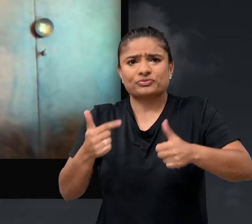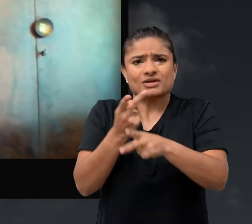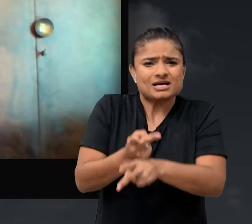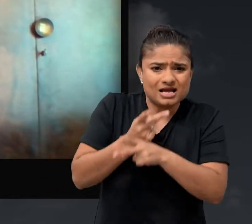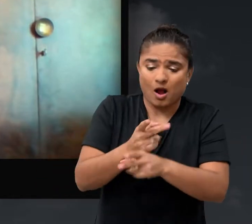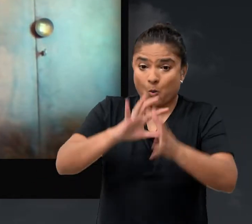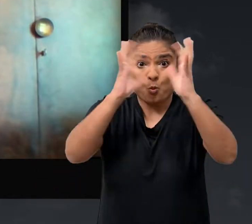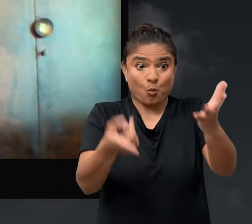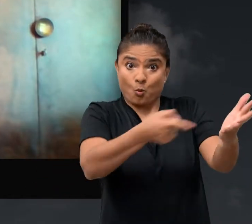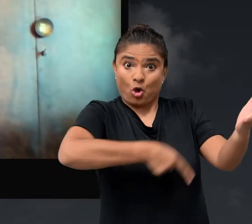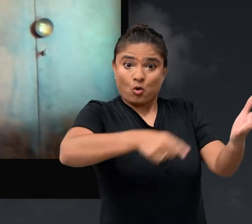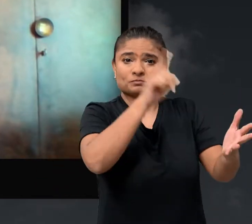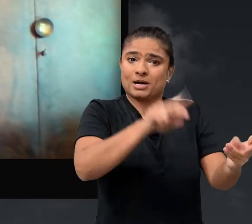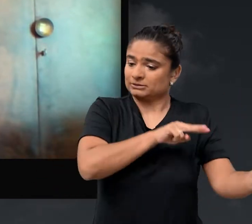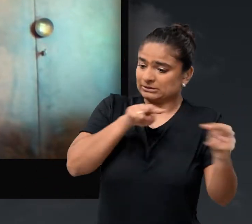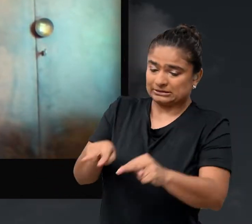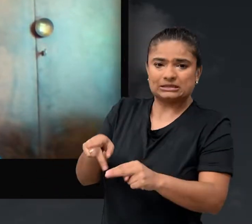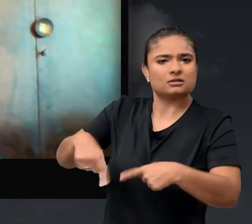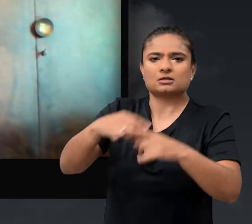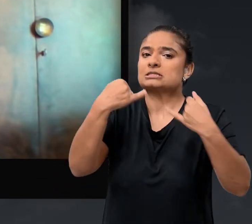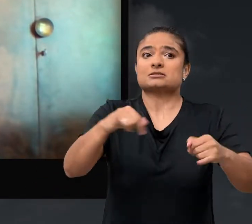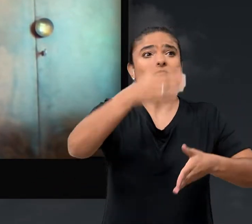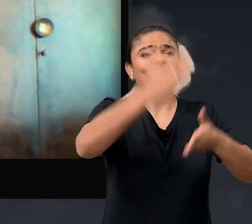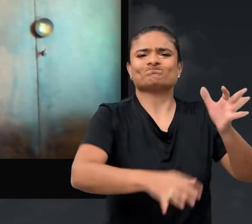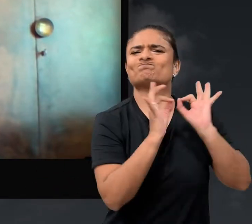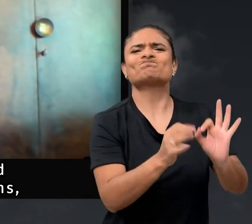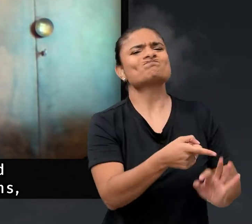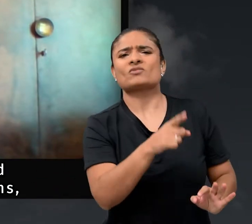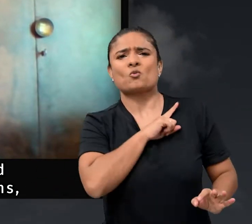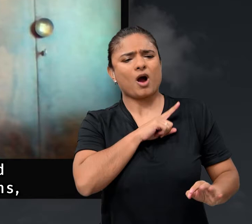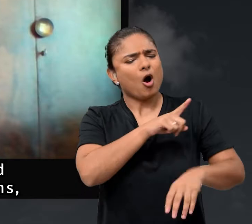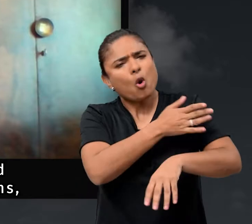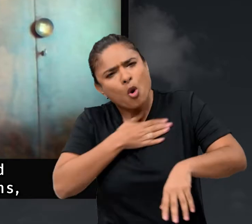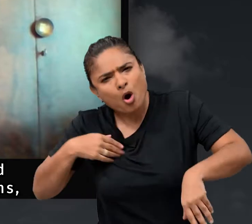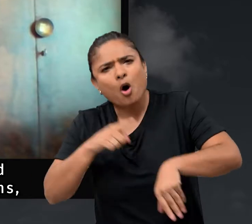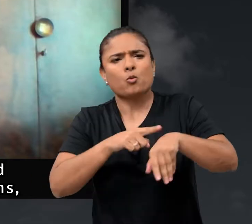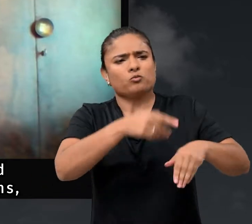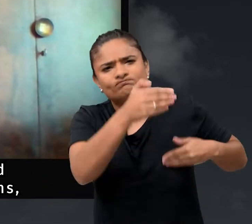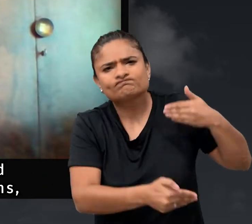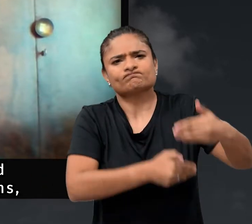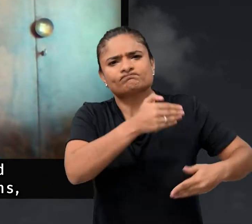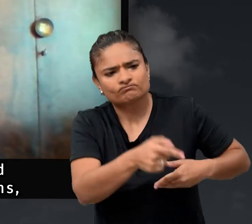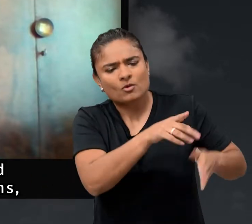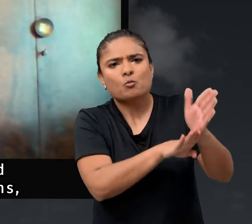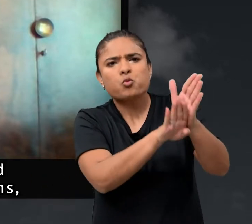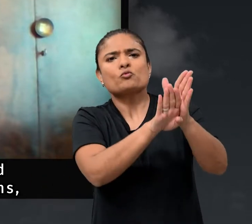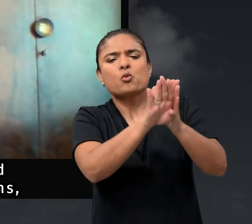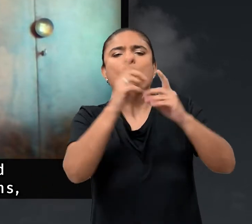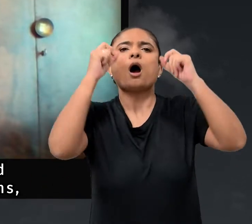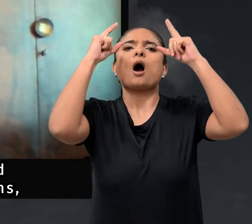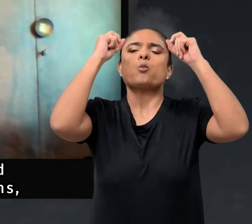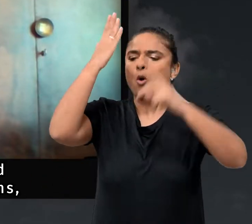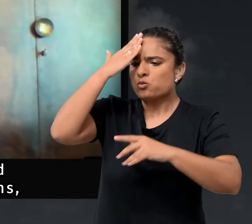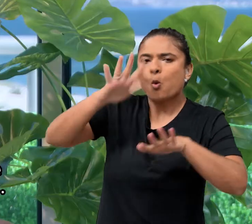the world, we still have a long way to go in terms of training health professionals and creating health